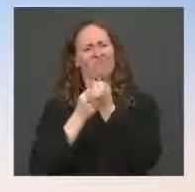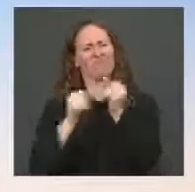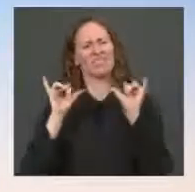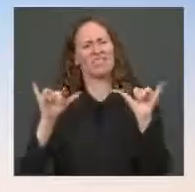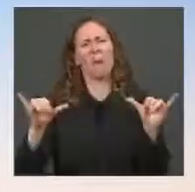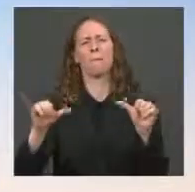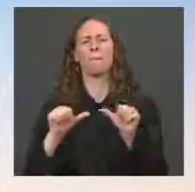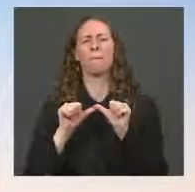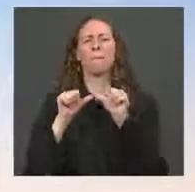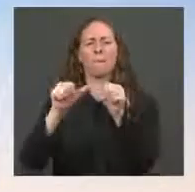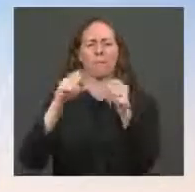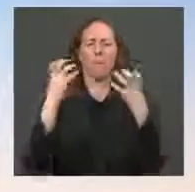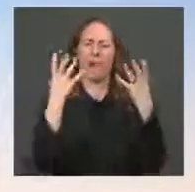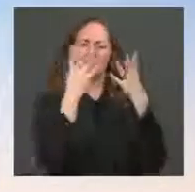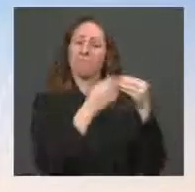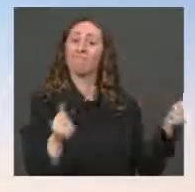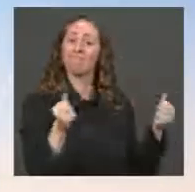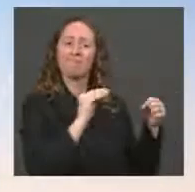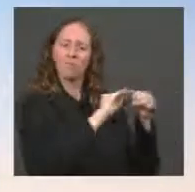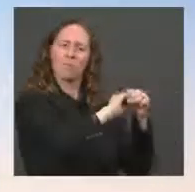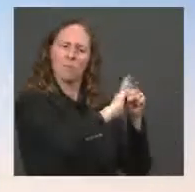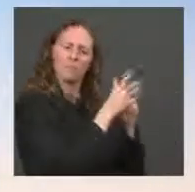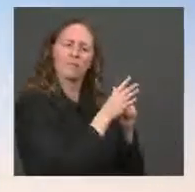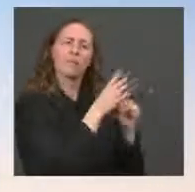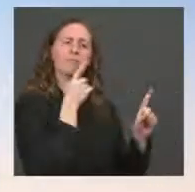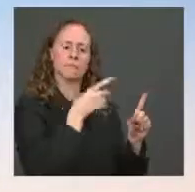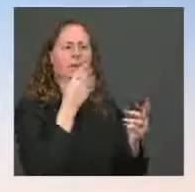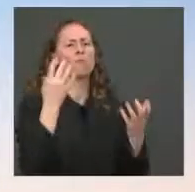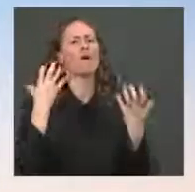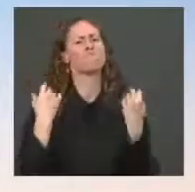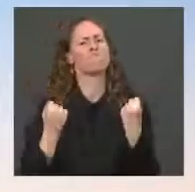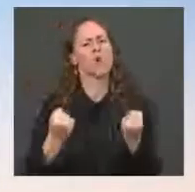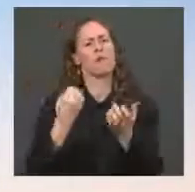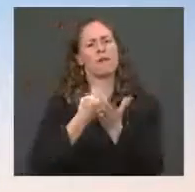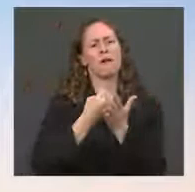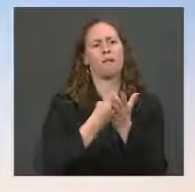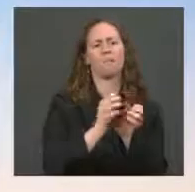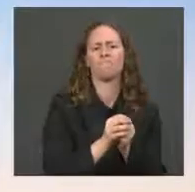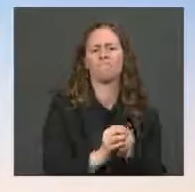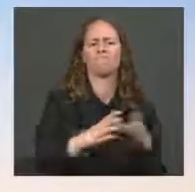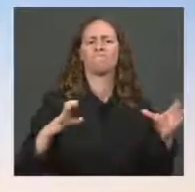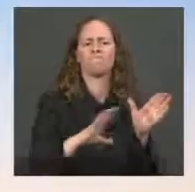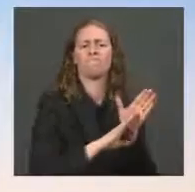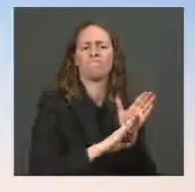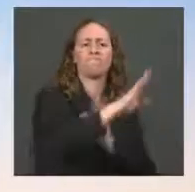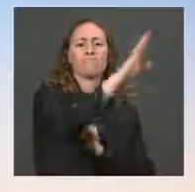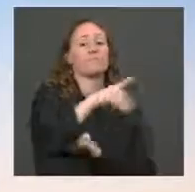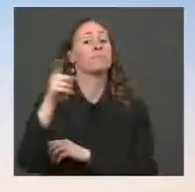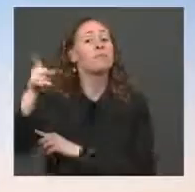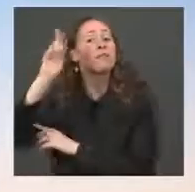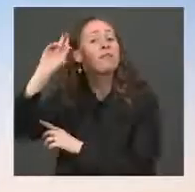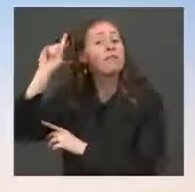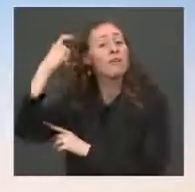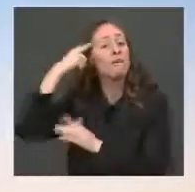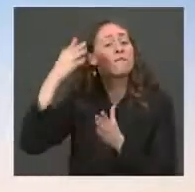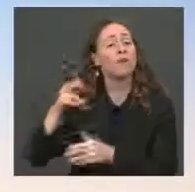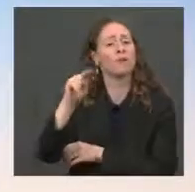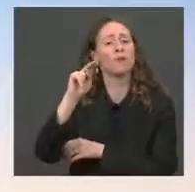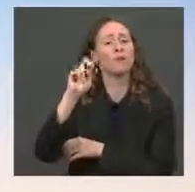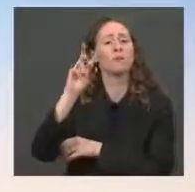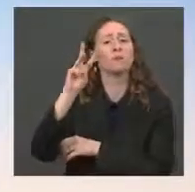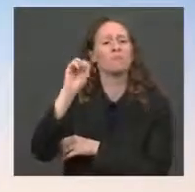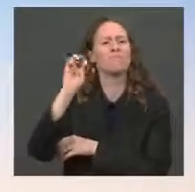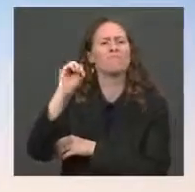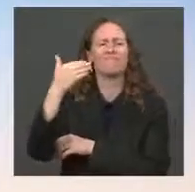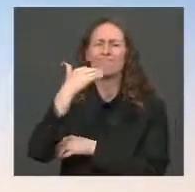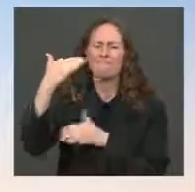been one of the leading governors in the nation protecting his people and vaccinating his state. And in our view, this was a resounding